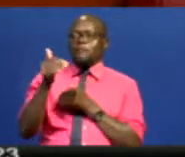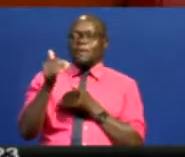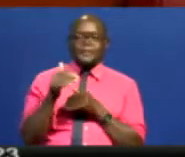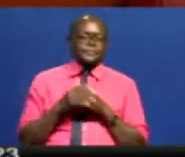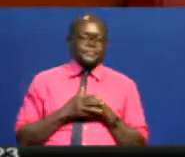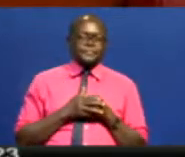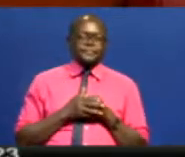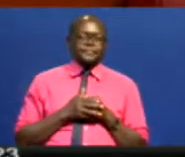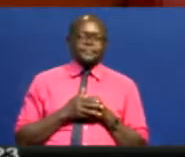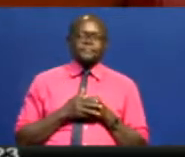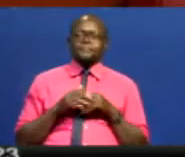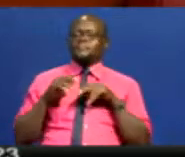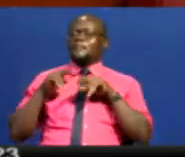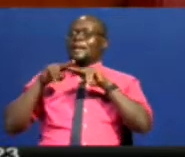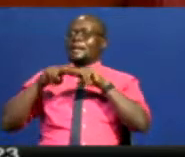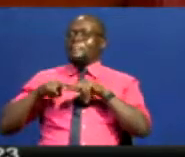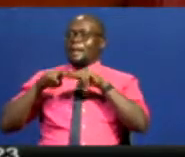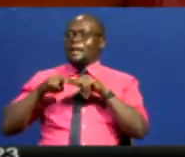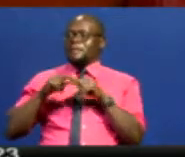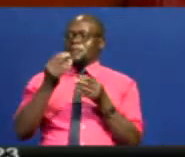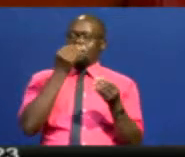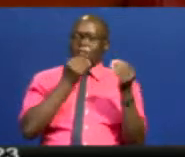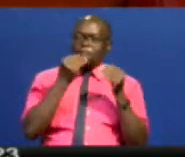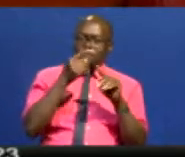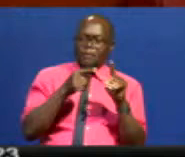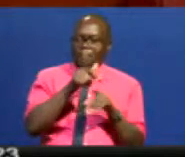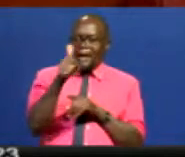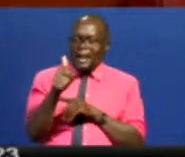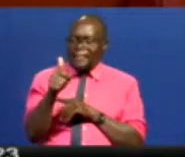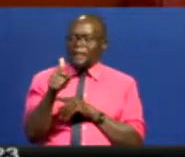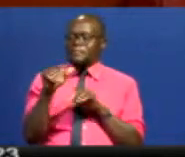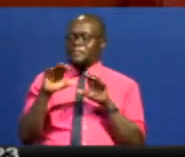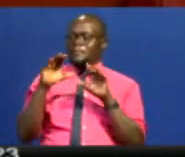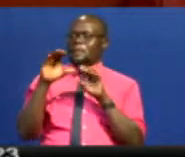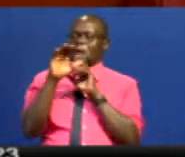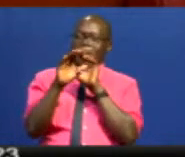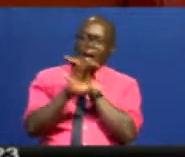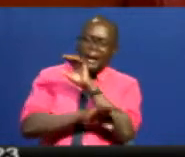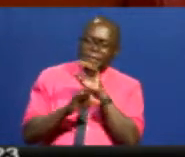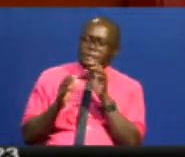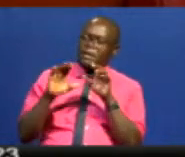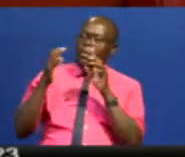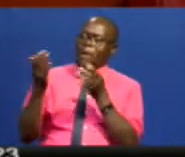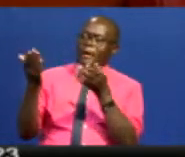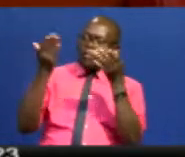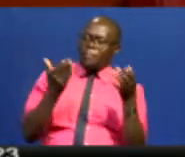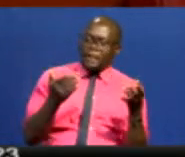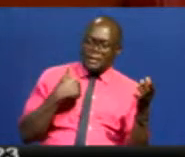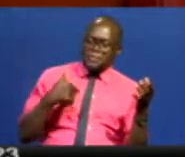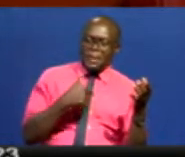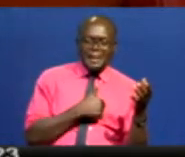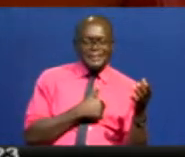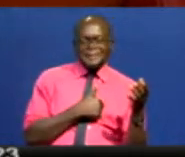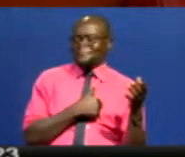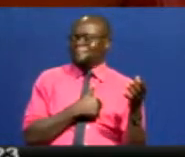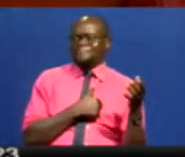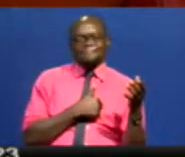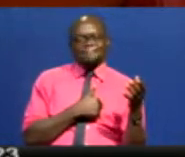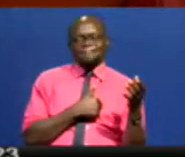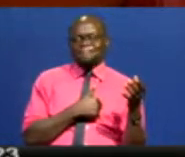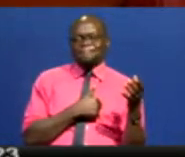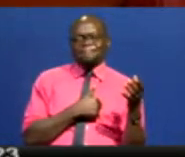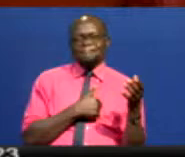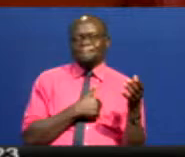Dependence on food from other parts of the world outside our own region and